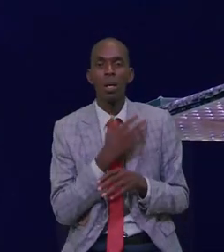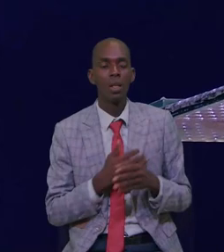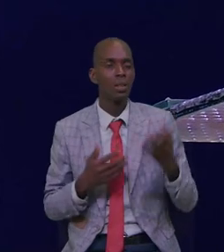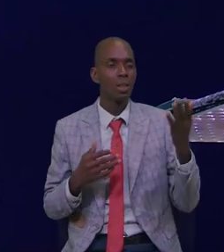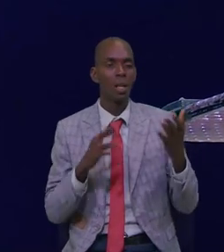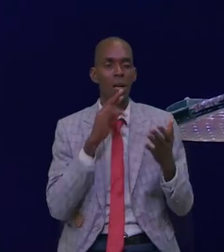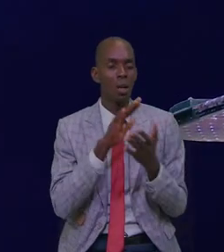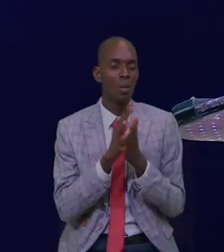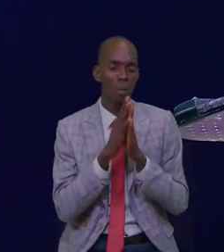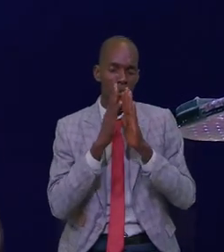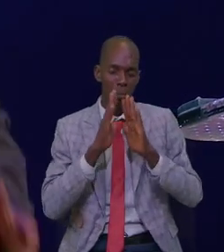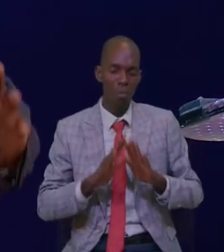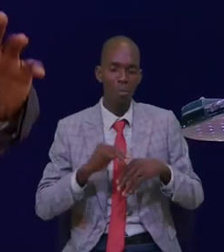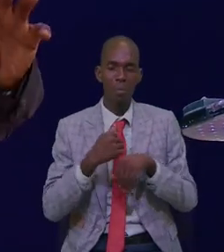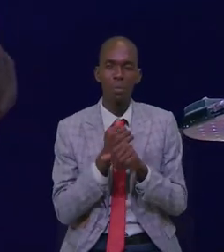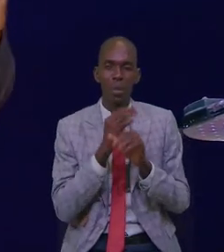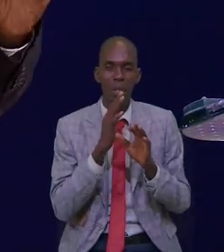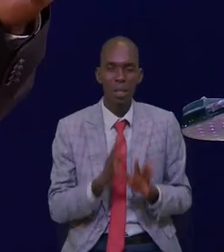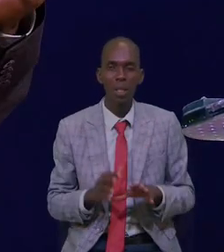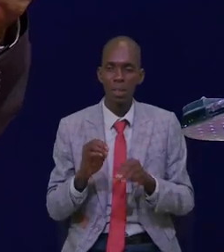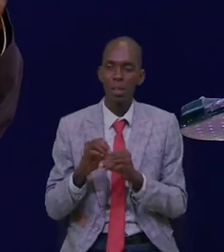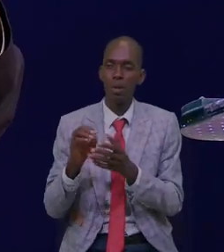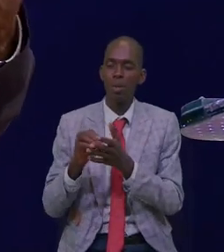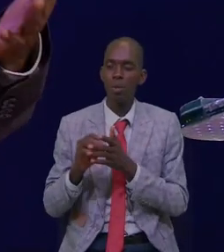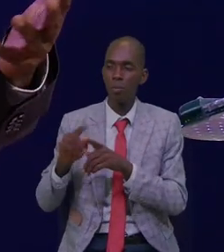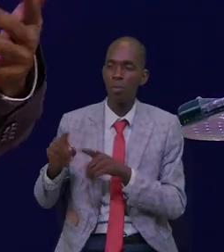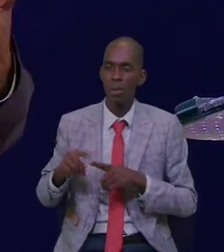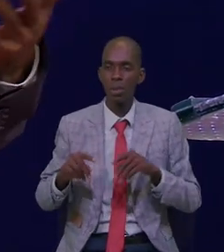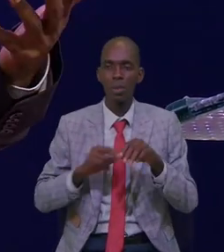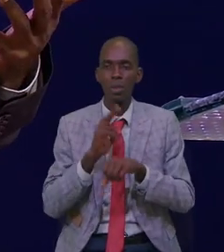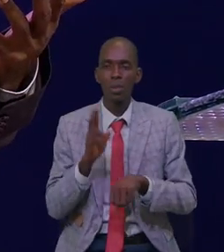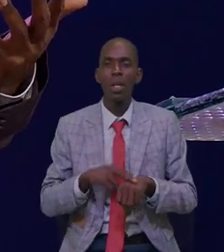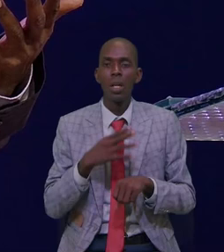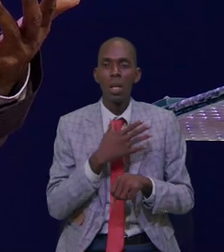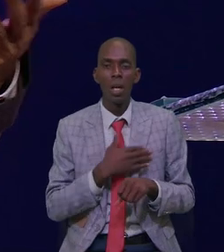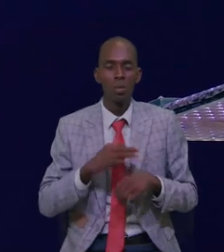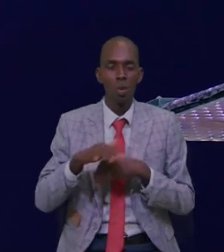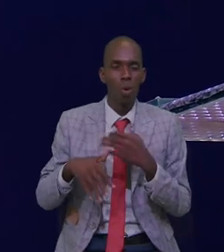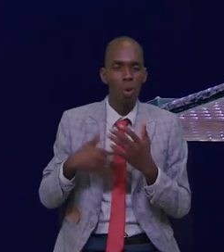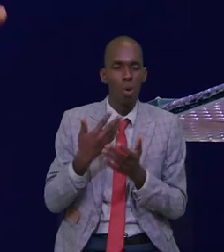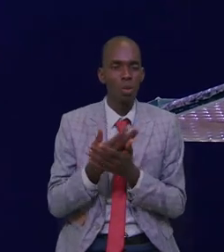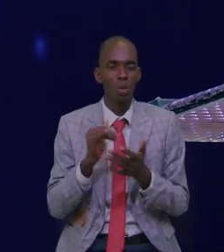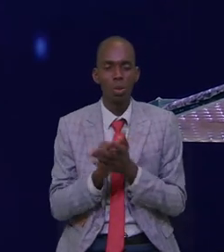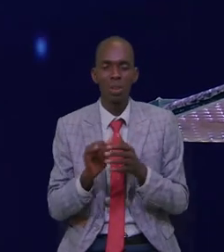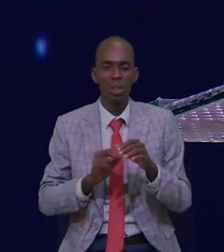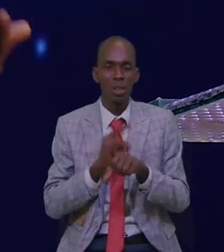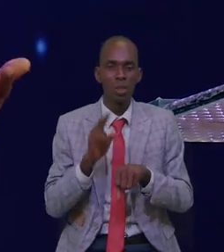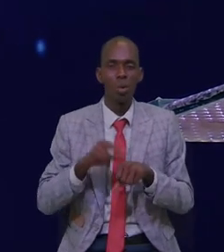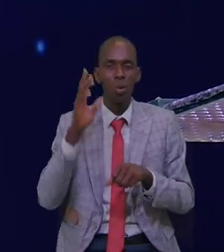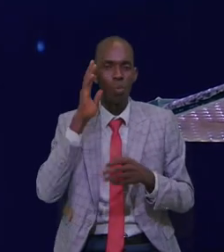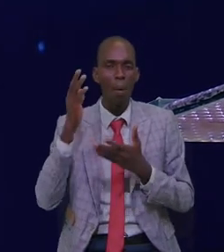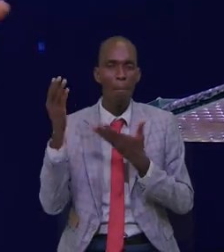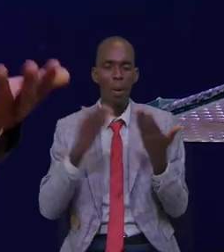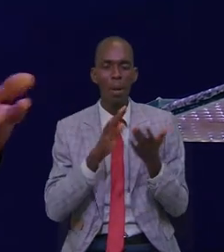in the various nations, and all those nations are going to bring peace in the world, and now they say, we see all